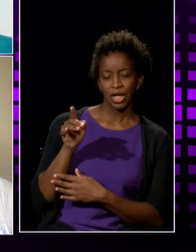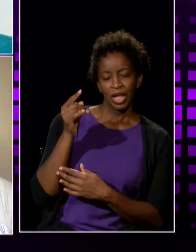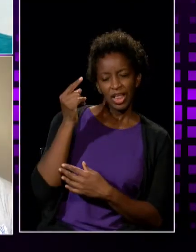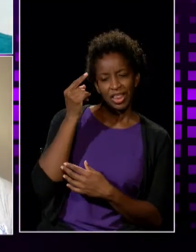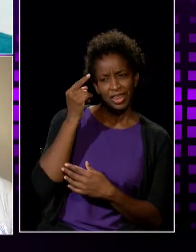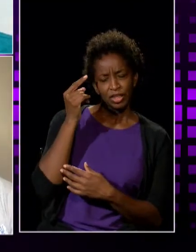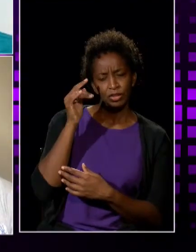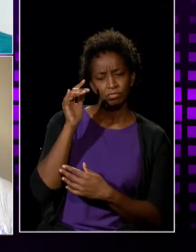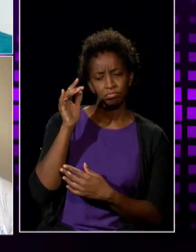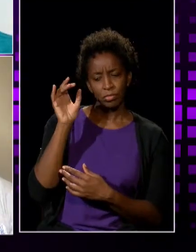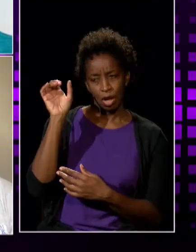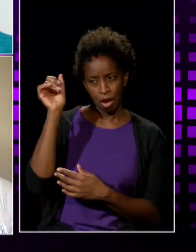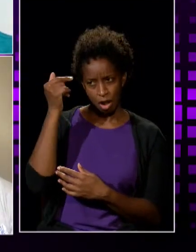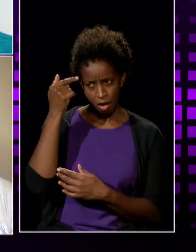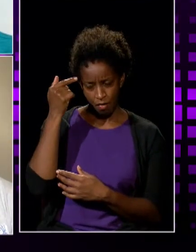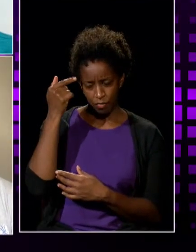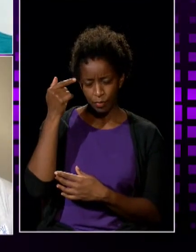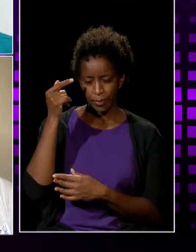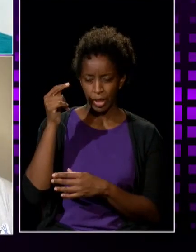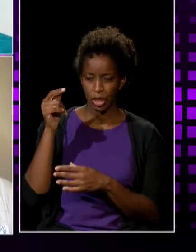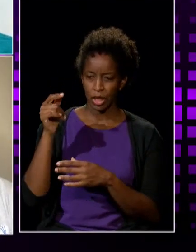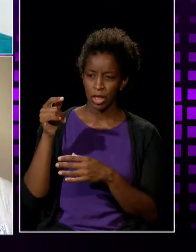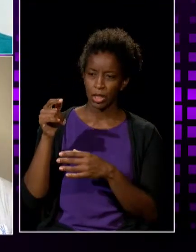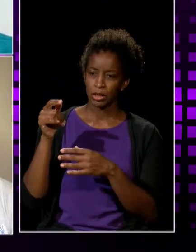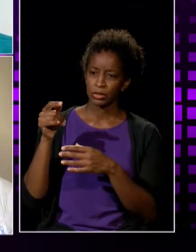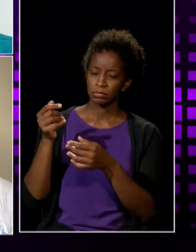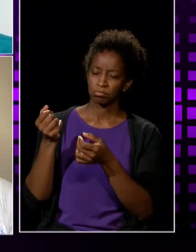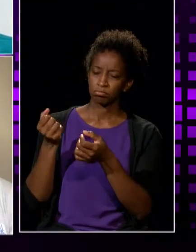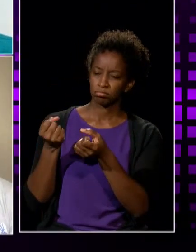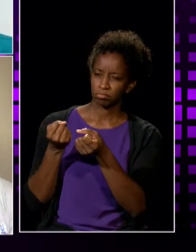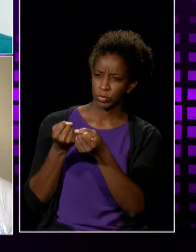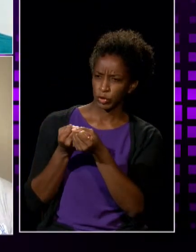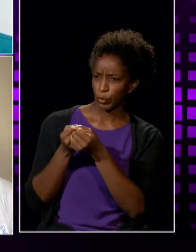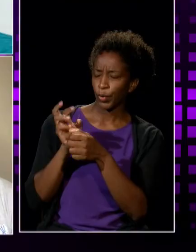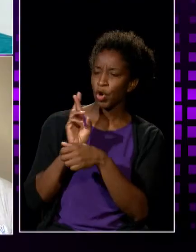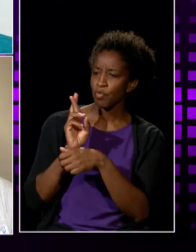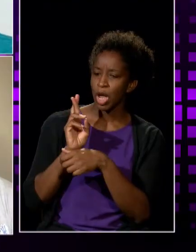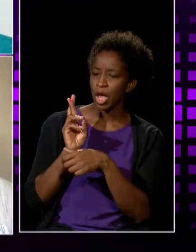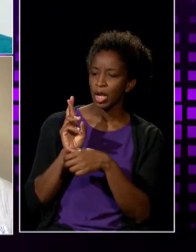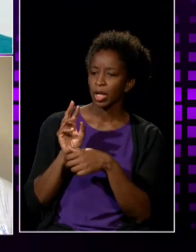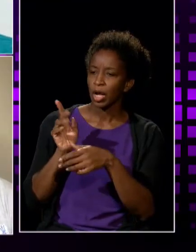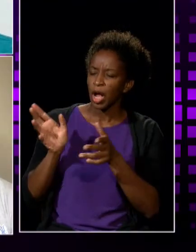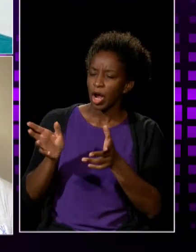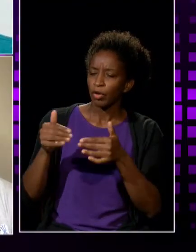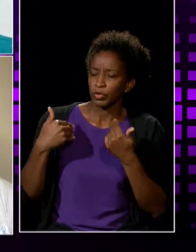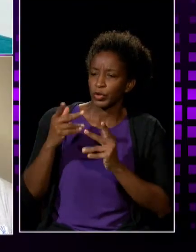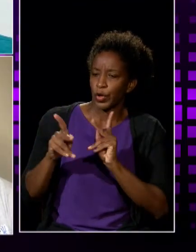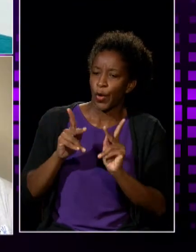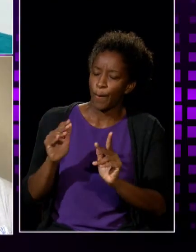is pushing young people to be their best. What are your thoughts on Rihanna becoming our new national hero?